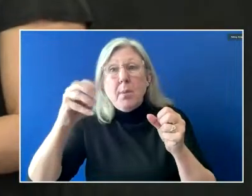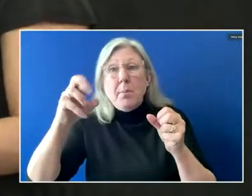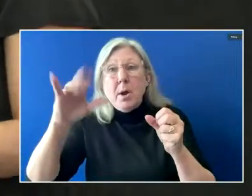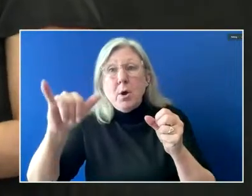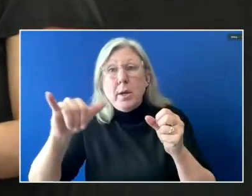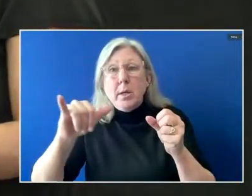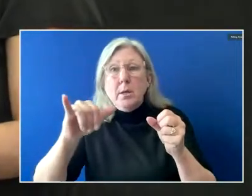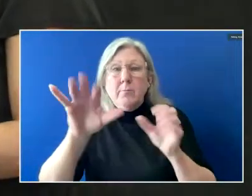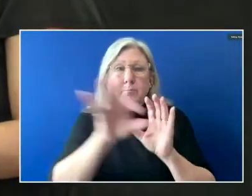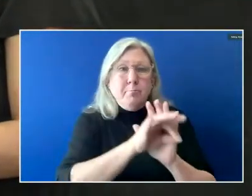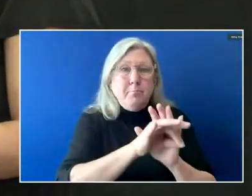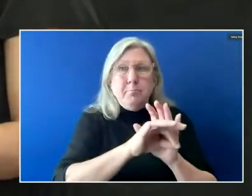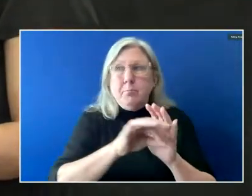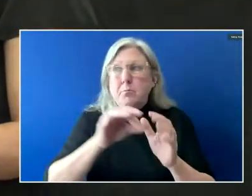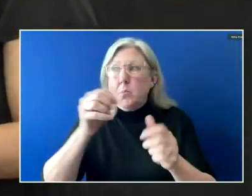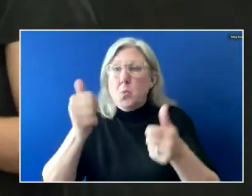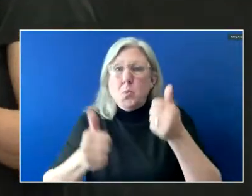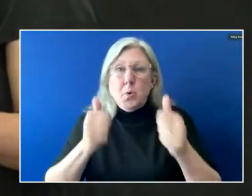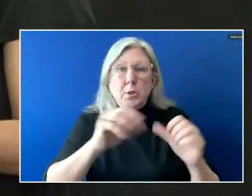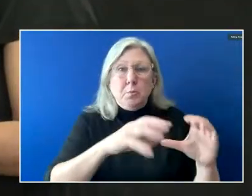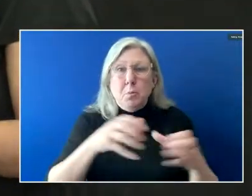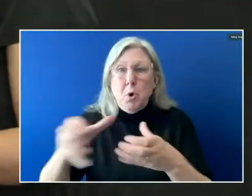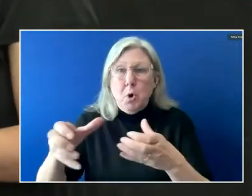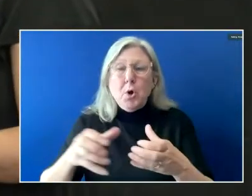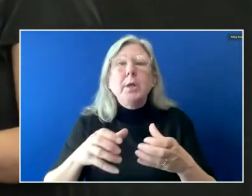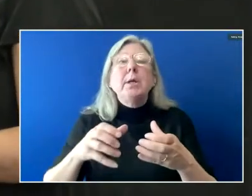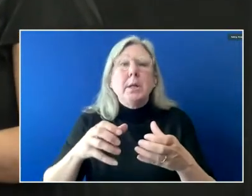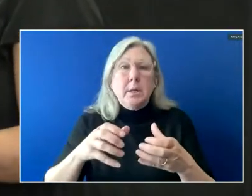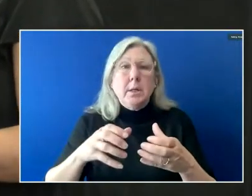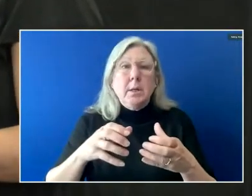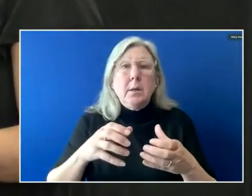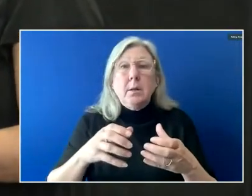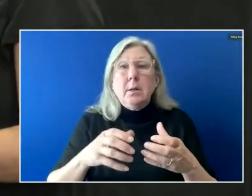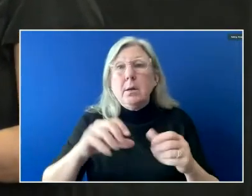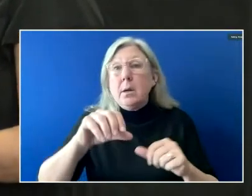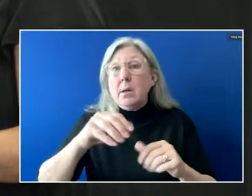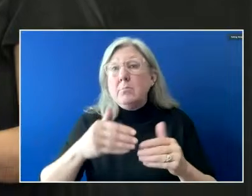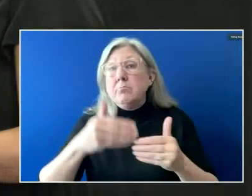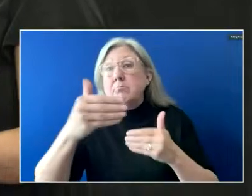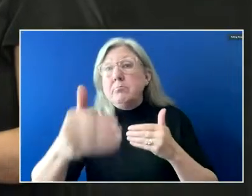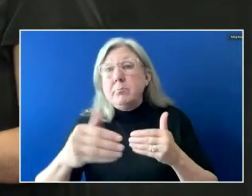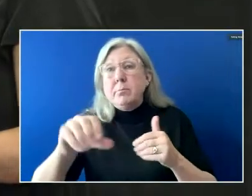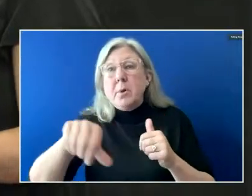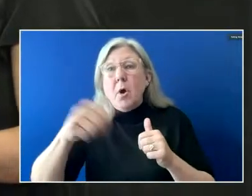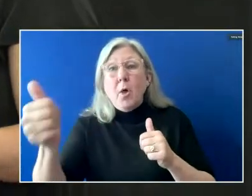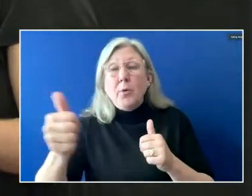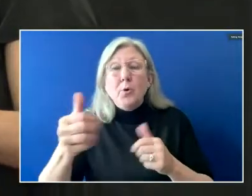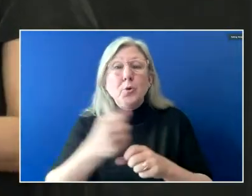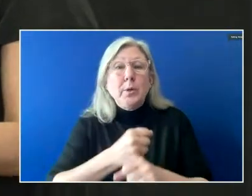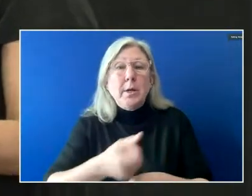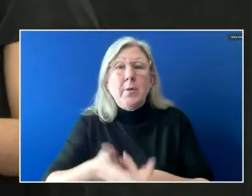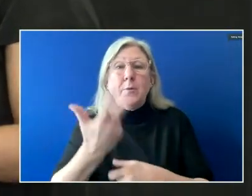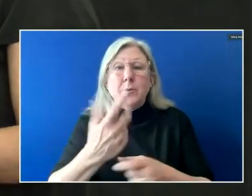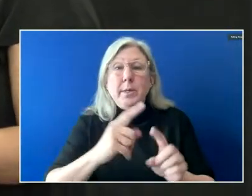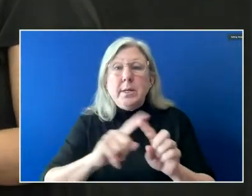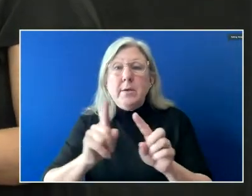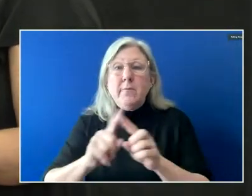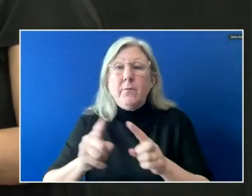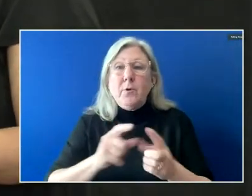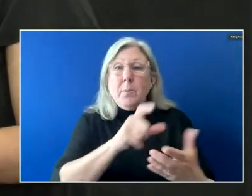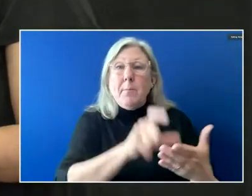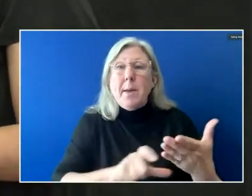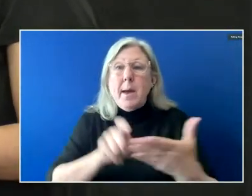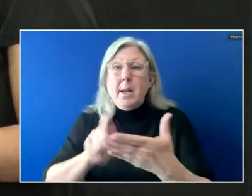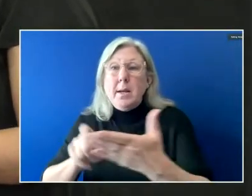ballots um every election right in November um we mail ballots to all um